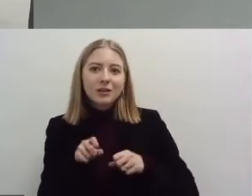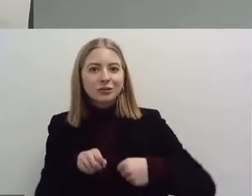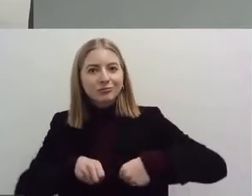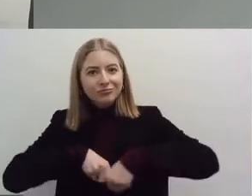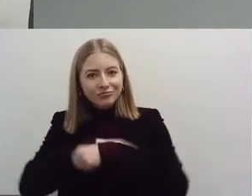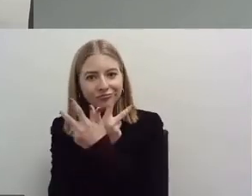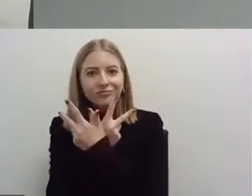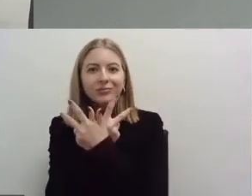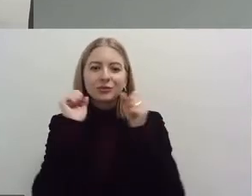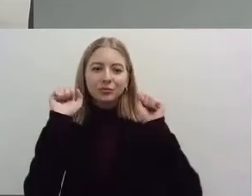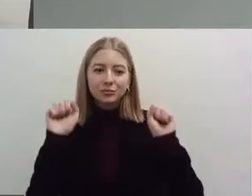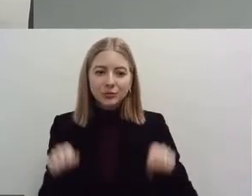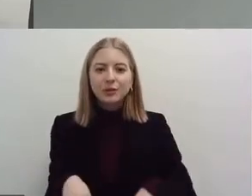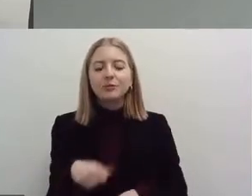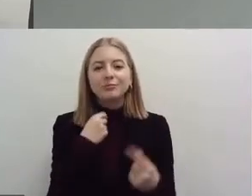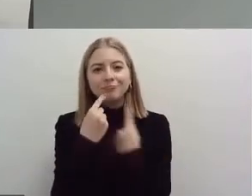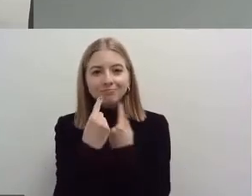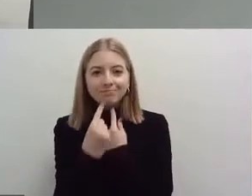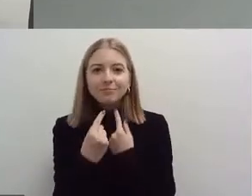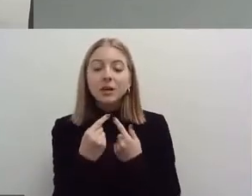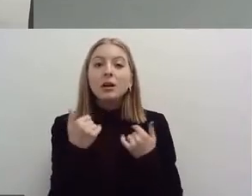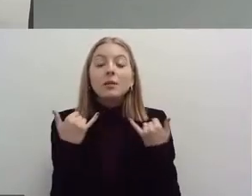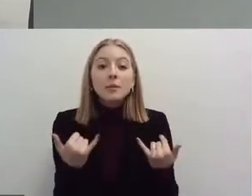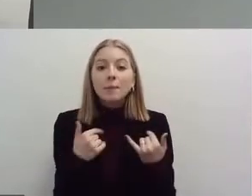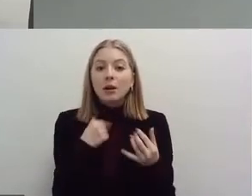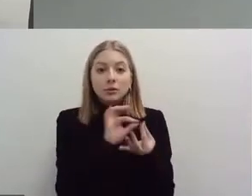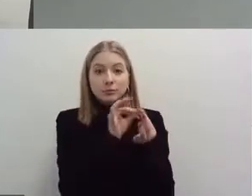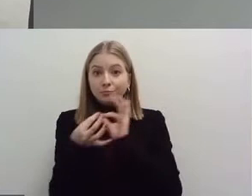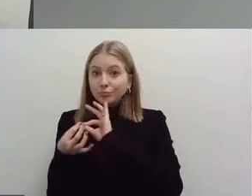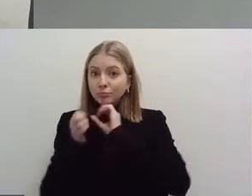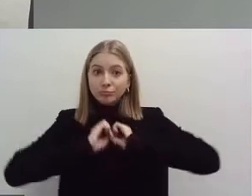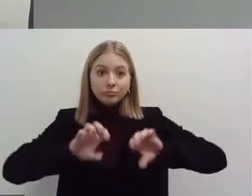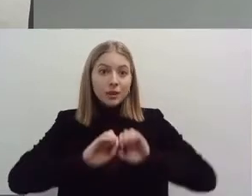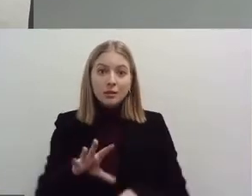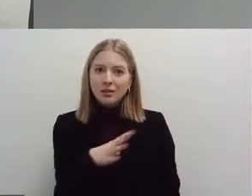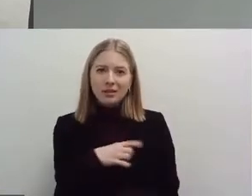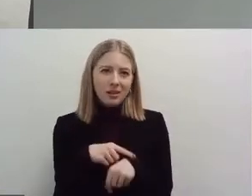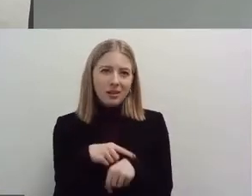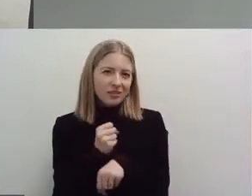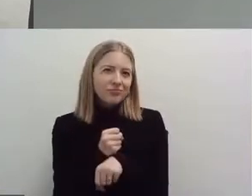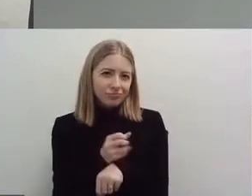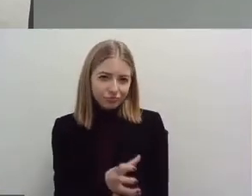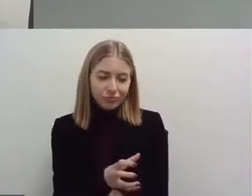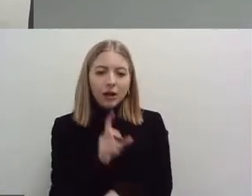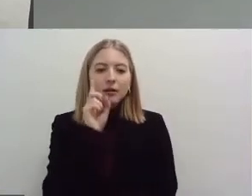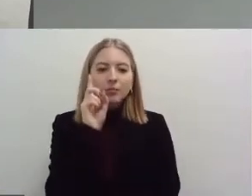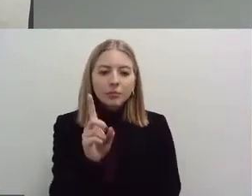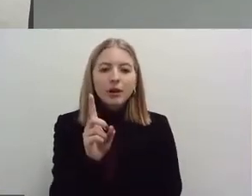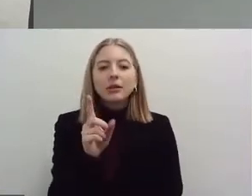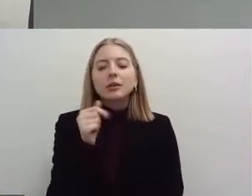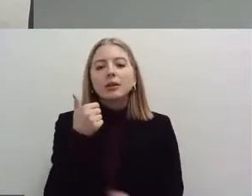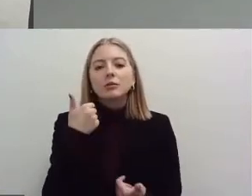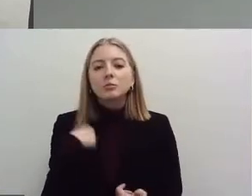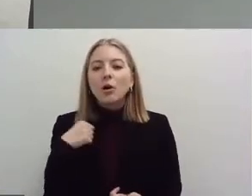are necessary for ensuring the well-being of young people. And it's also true that the young people have different needs, because young people are